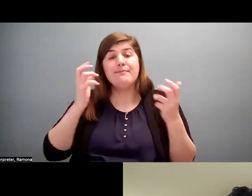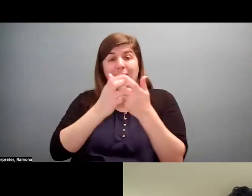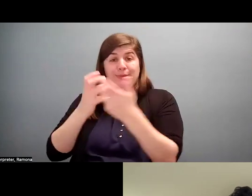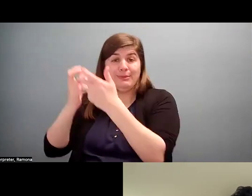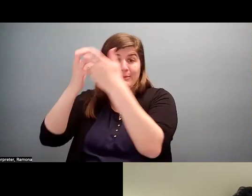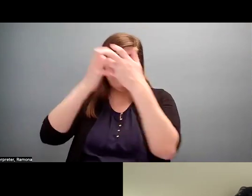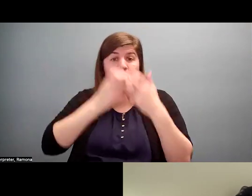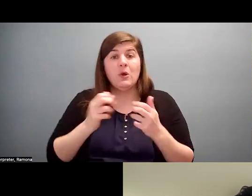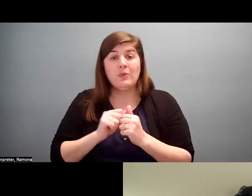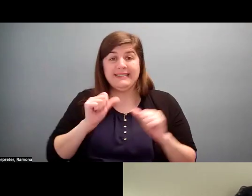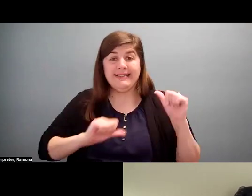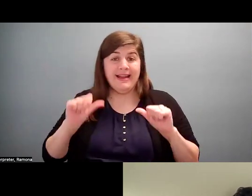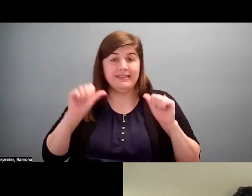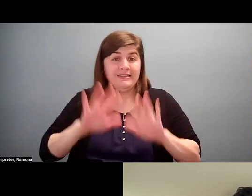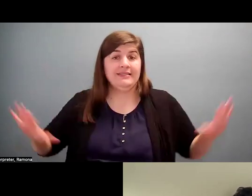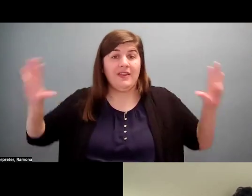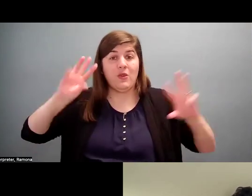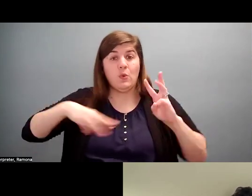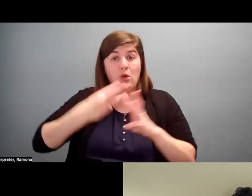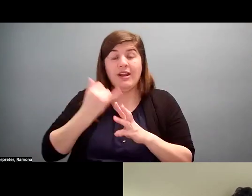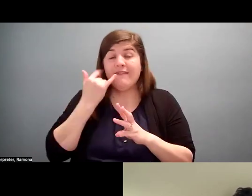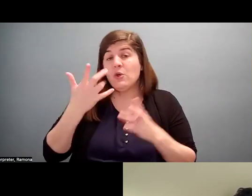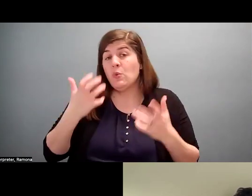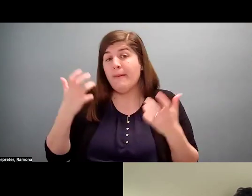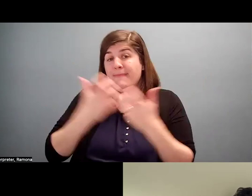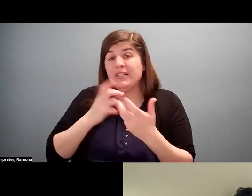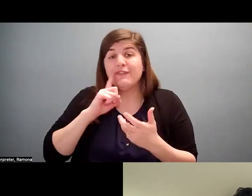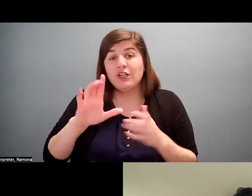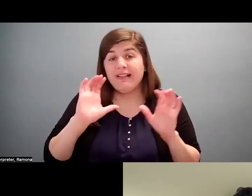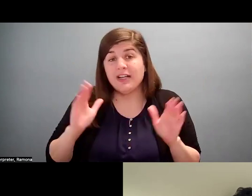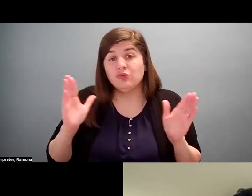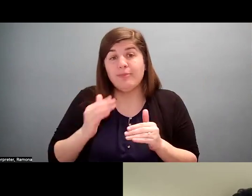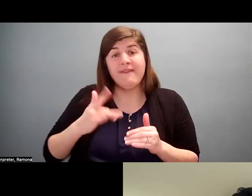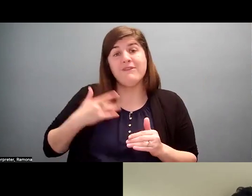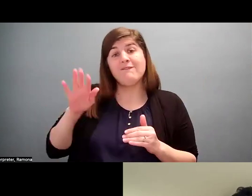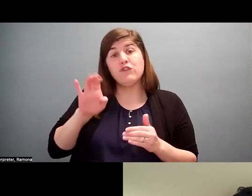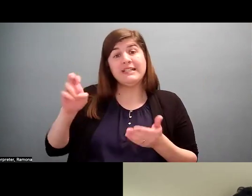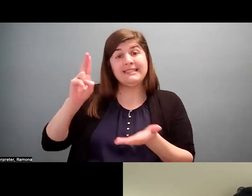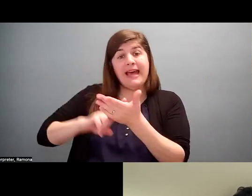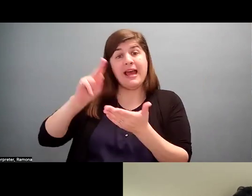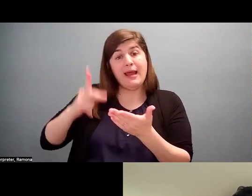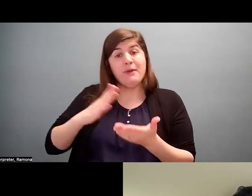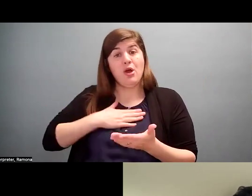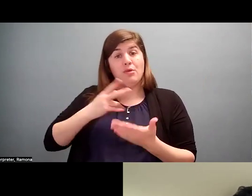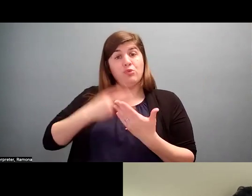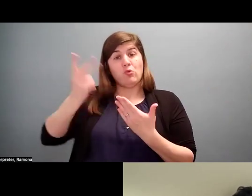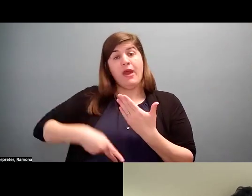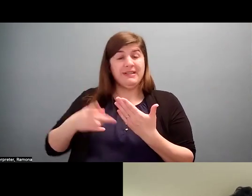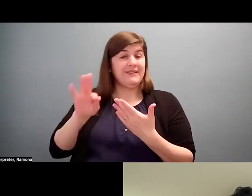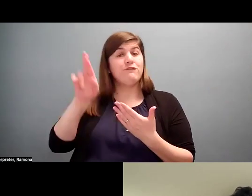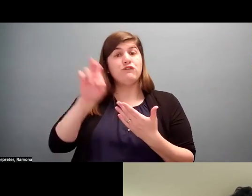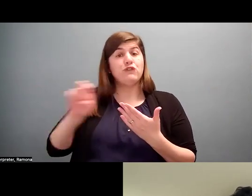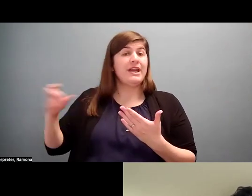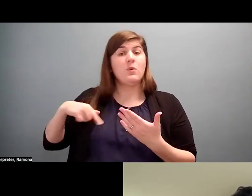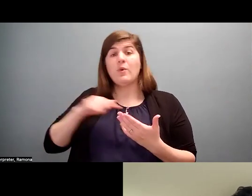world. If you would like to get matched just for your classroom, feel free to sign up. Our program is free. We have an excess of scientists